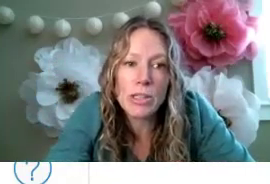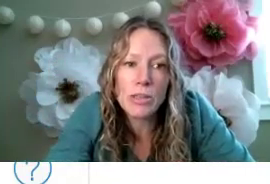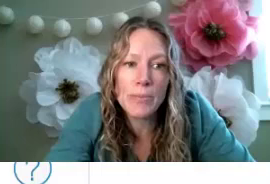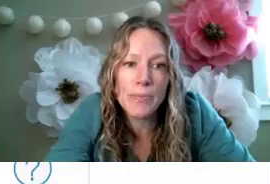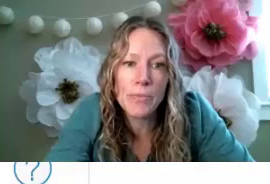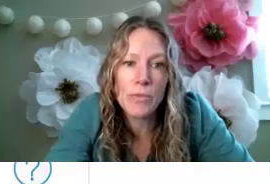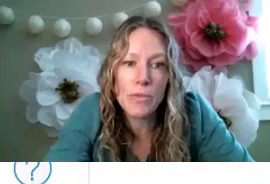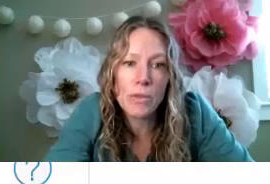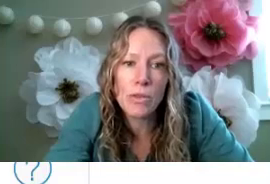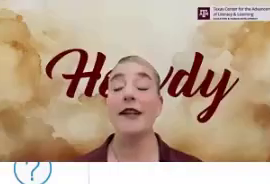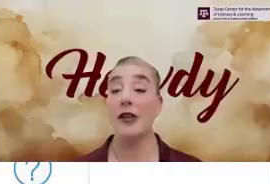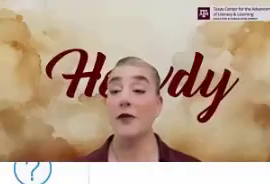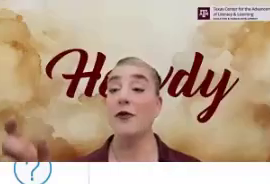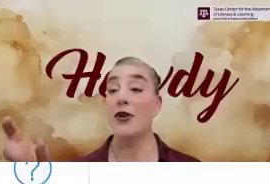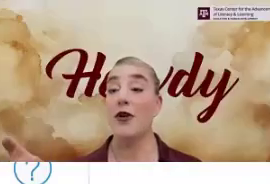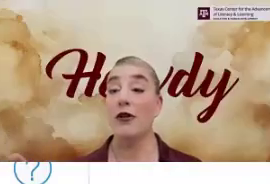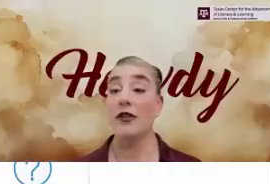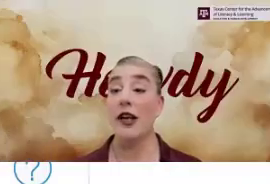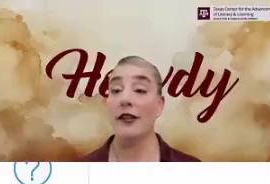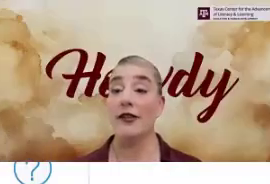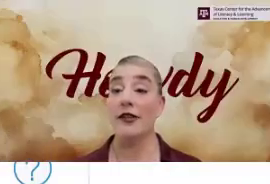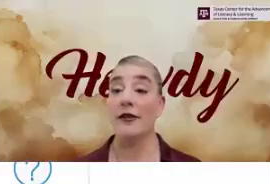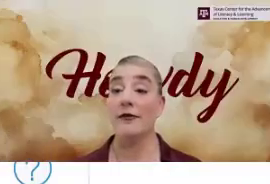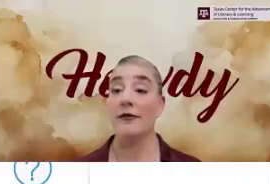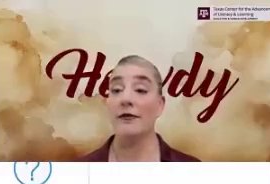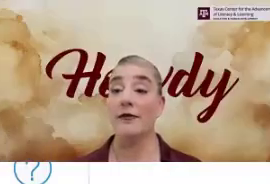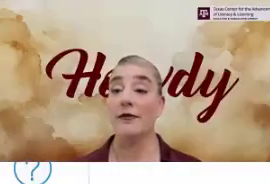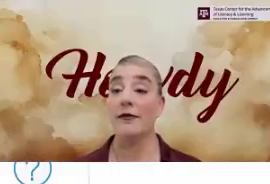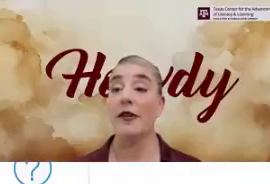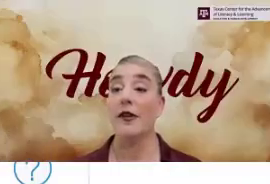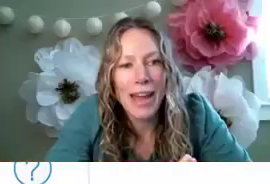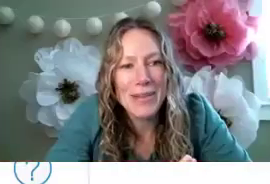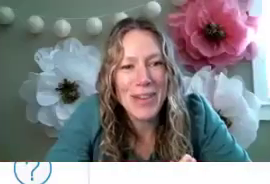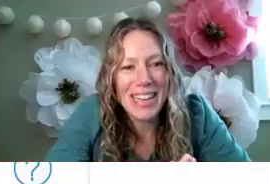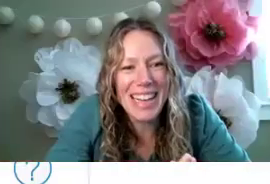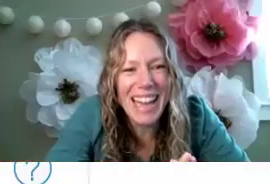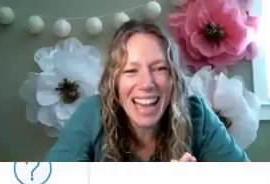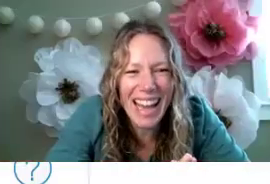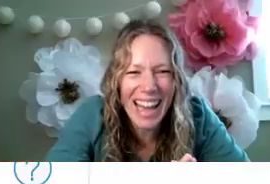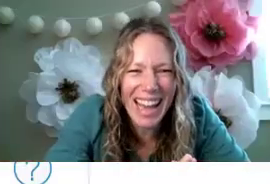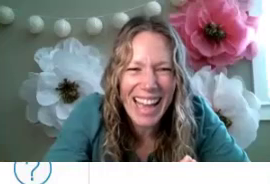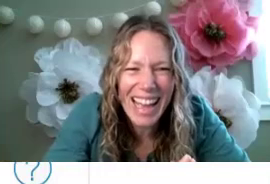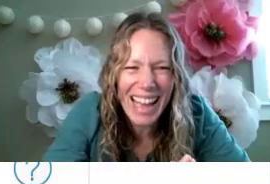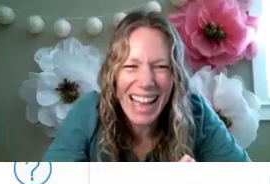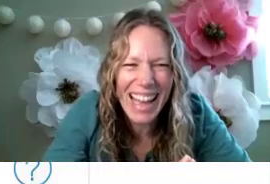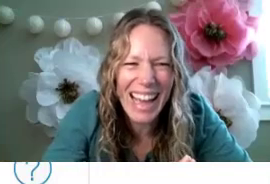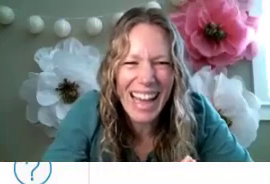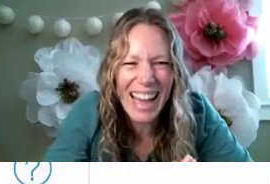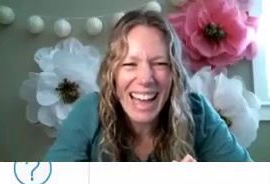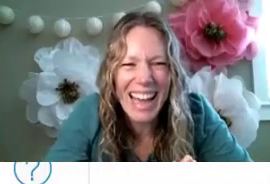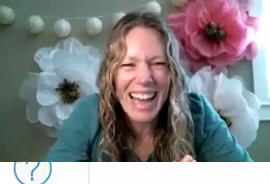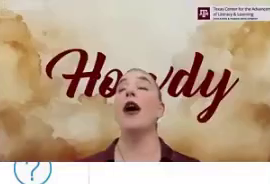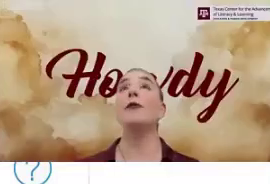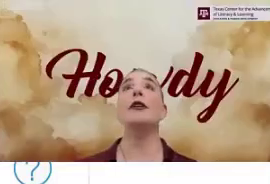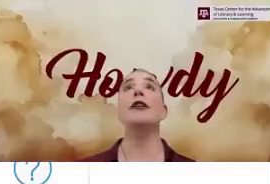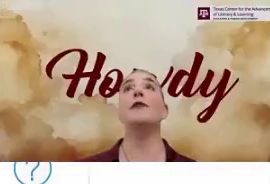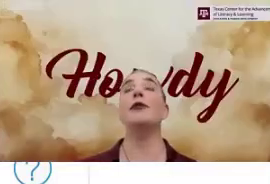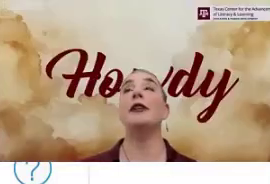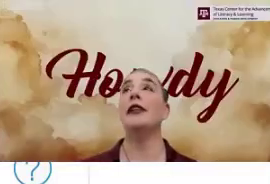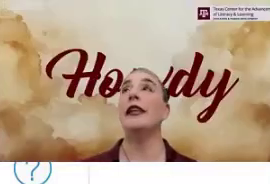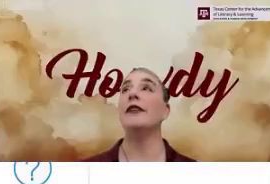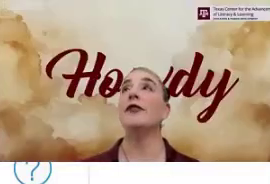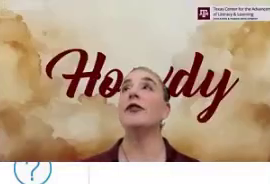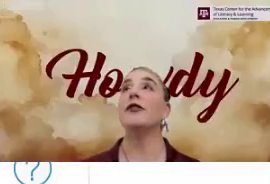web page. And that's going to be your alt text. Yeah, well, not all that, but yeah, but part of it. Okay, so I'm